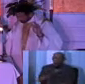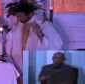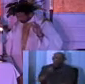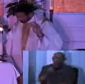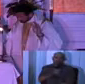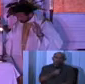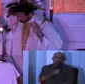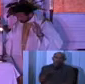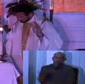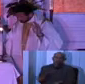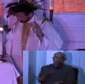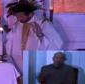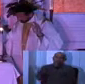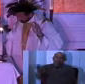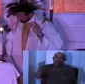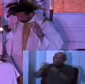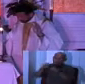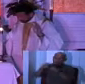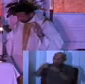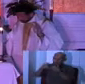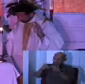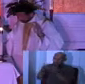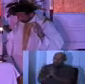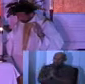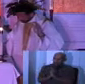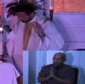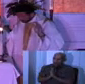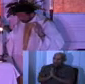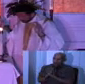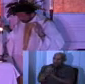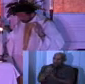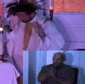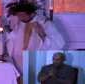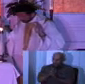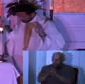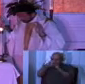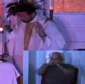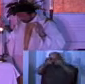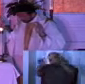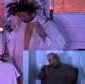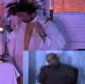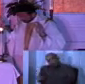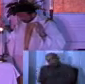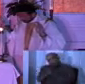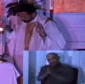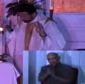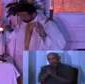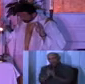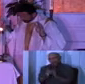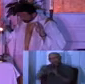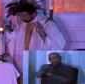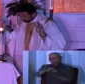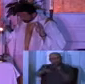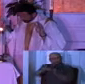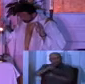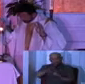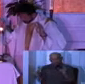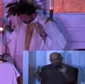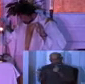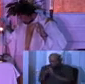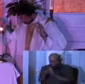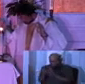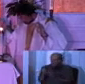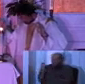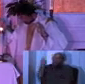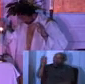lift the broken bread, praying we would be made whole, at peace with one another, and reconciled to